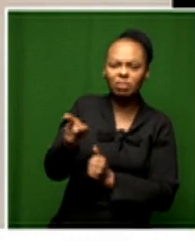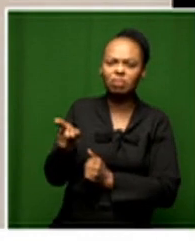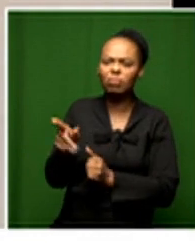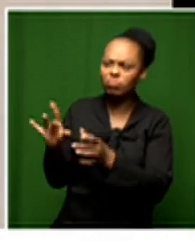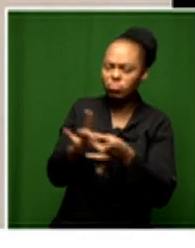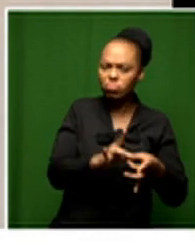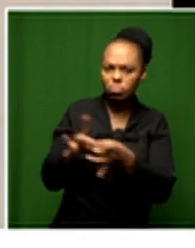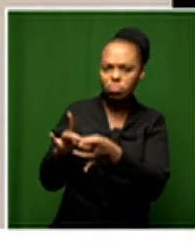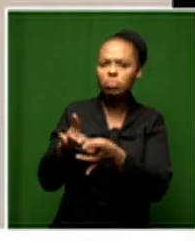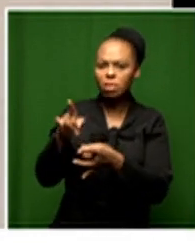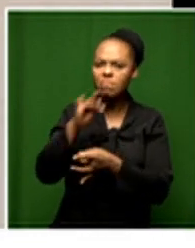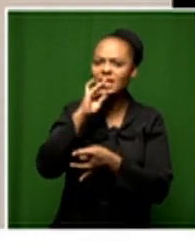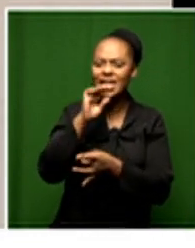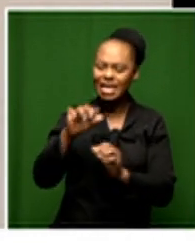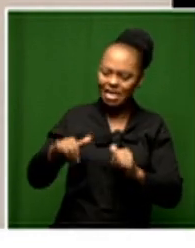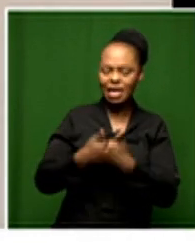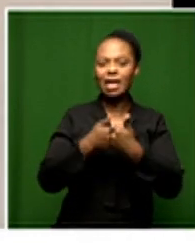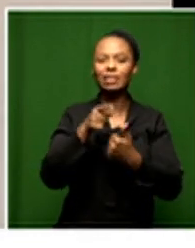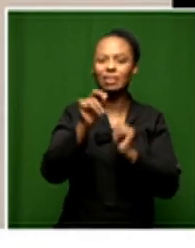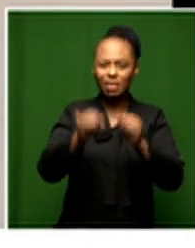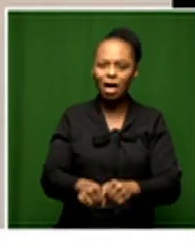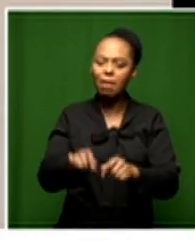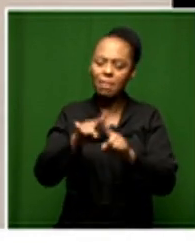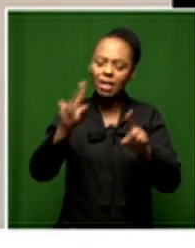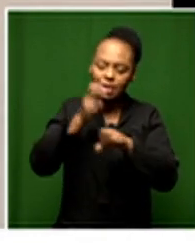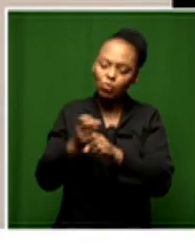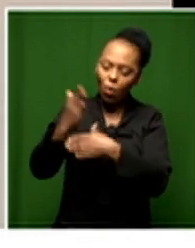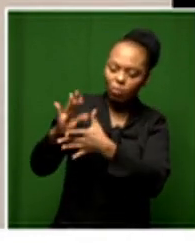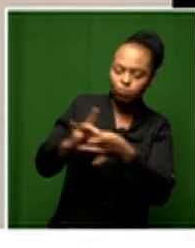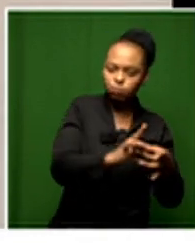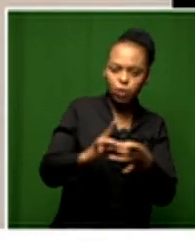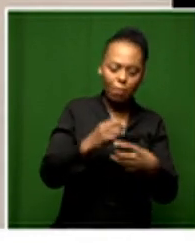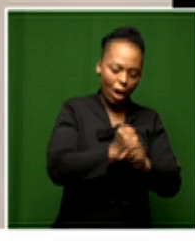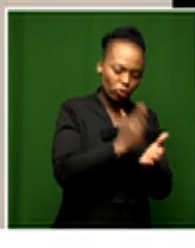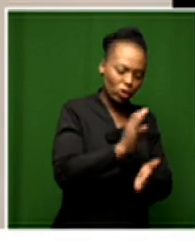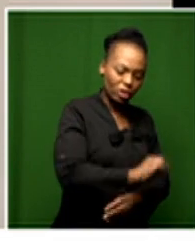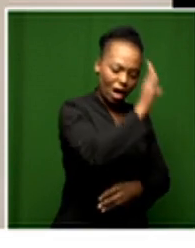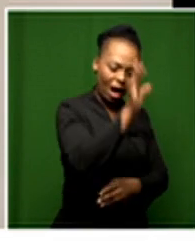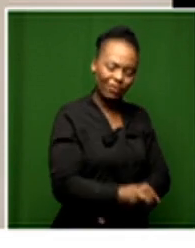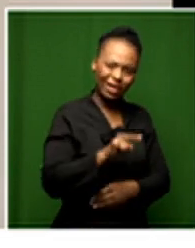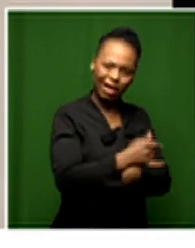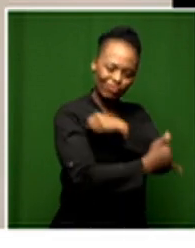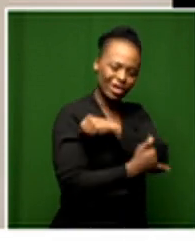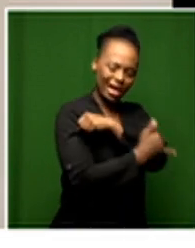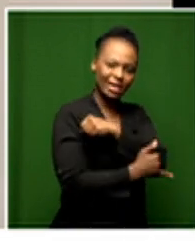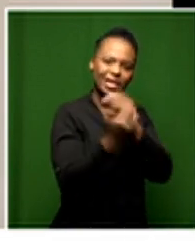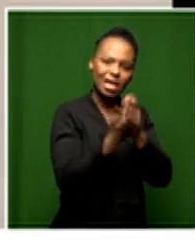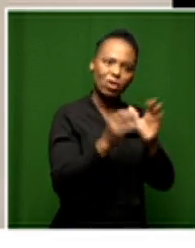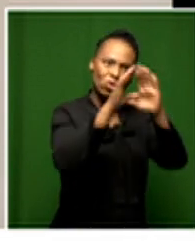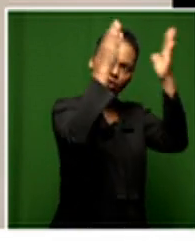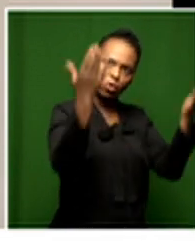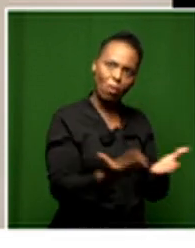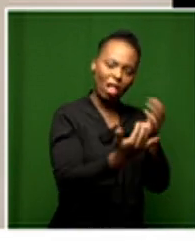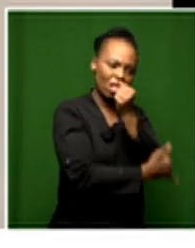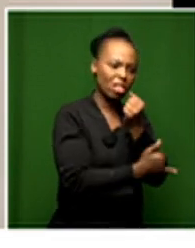be really our next challenge, to work together to make sure that South Africa can become a global maker and